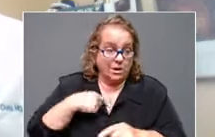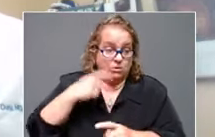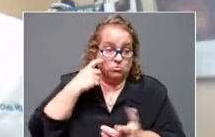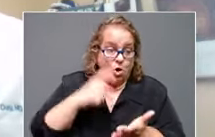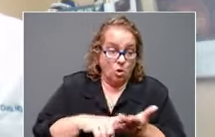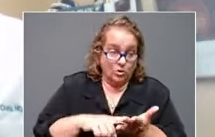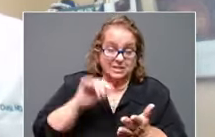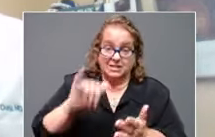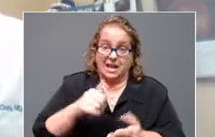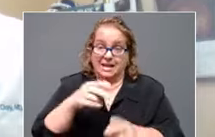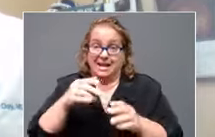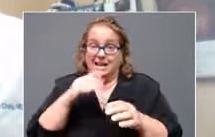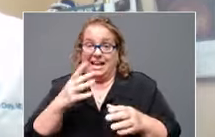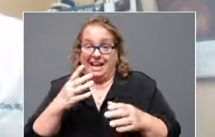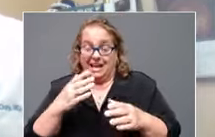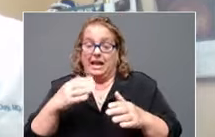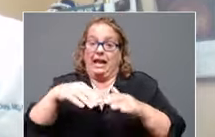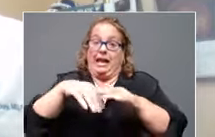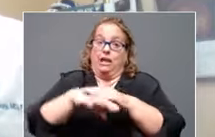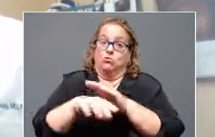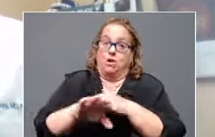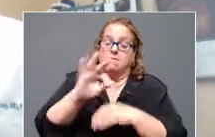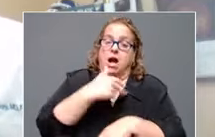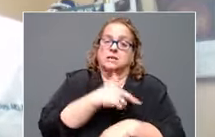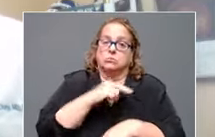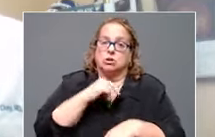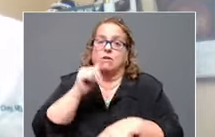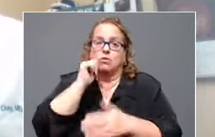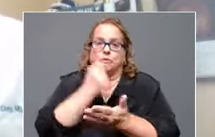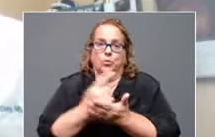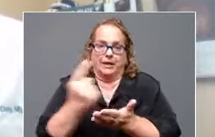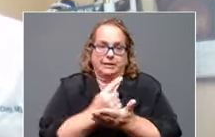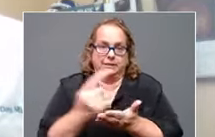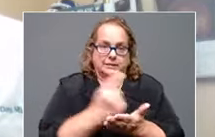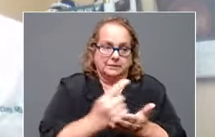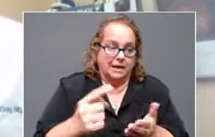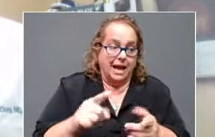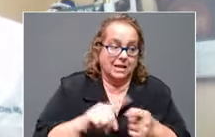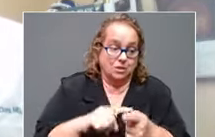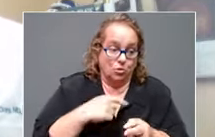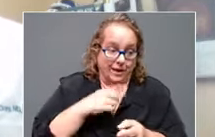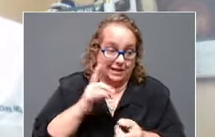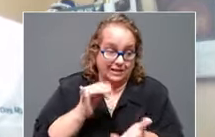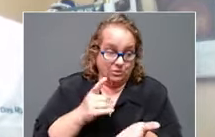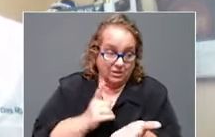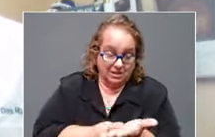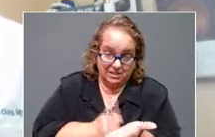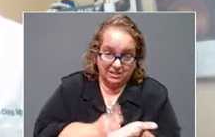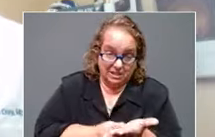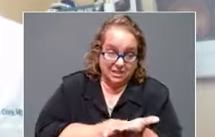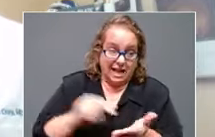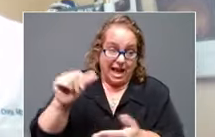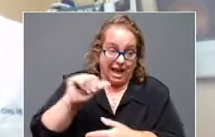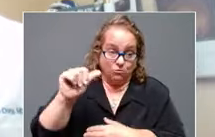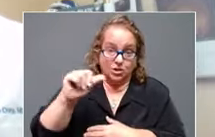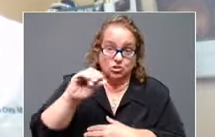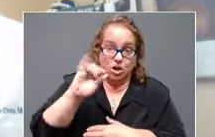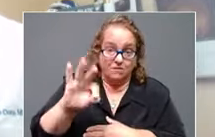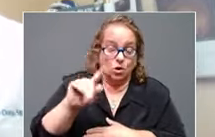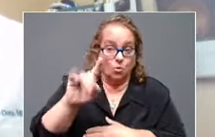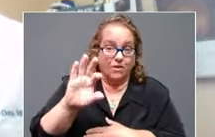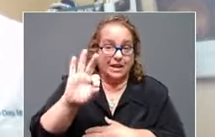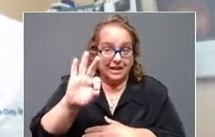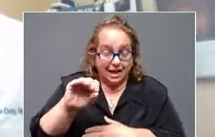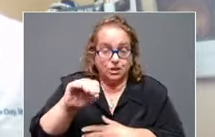very concerning. If we look at our partners who are in Florida and other parts of the state, with one children's hospital in